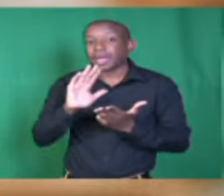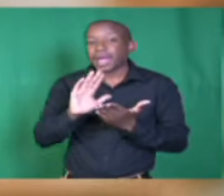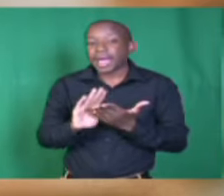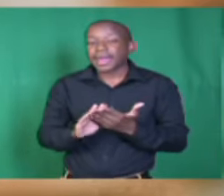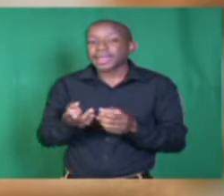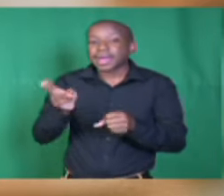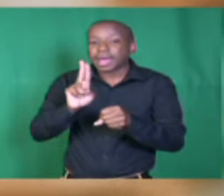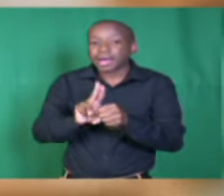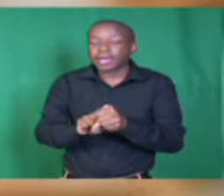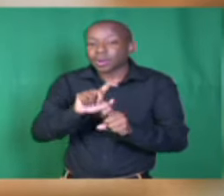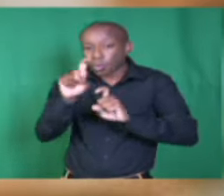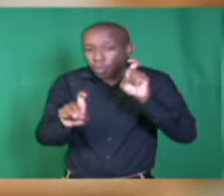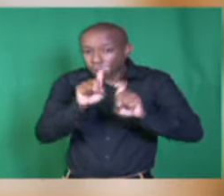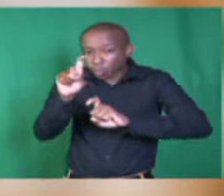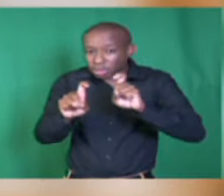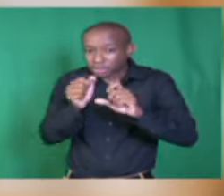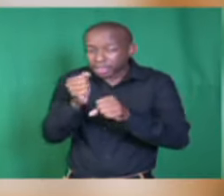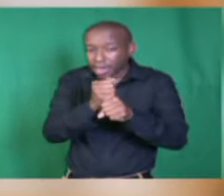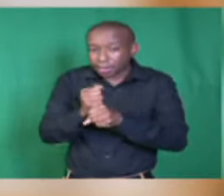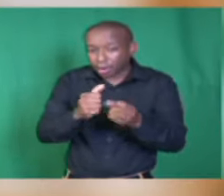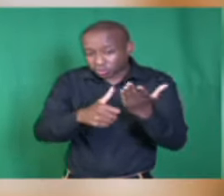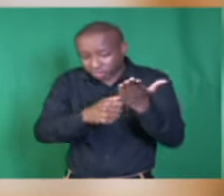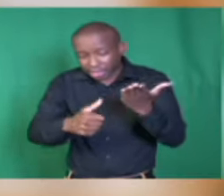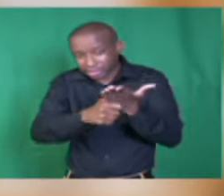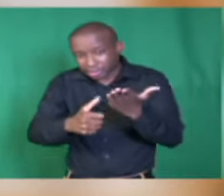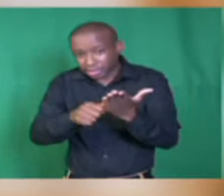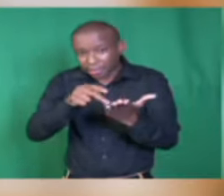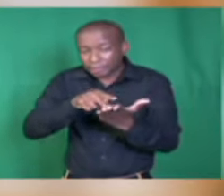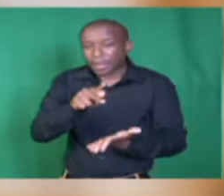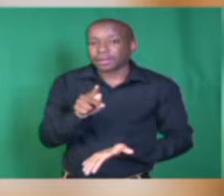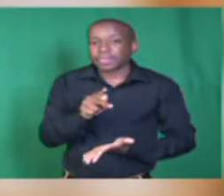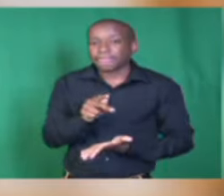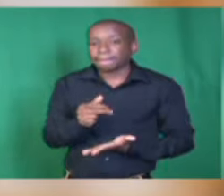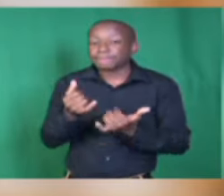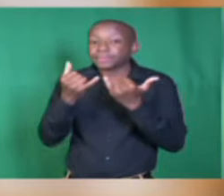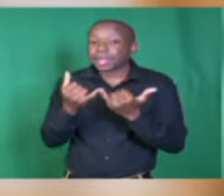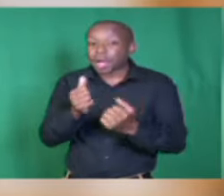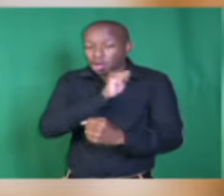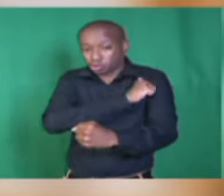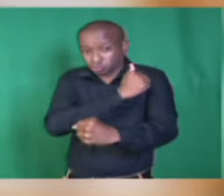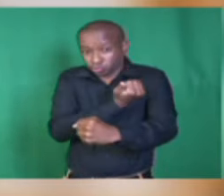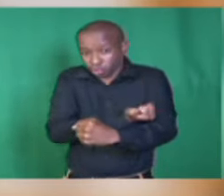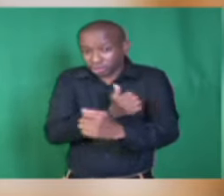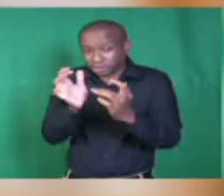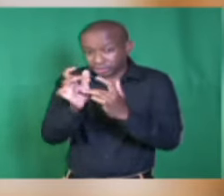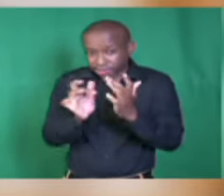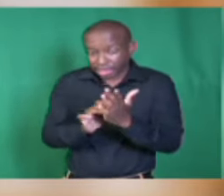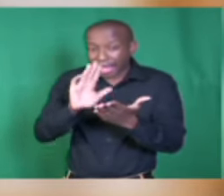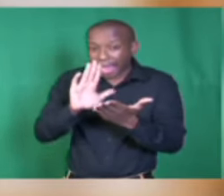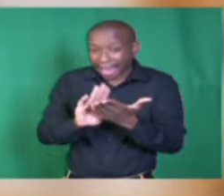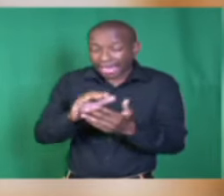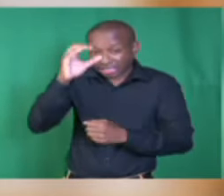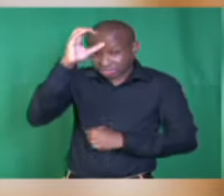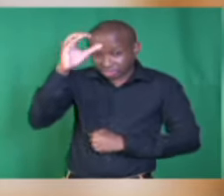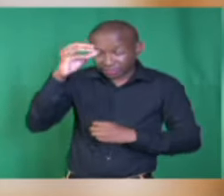also the question on paying taxes. Look at the question about the authority of Jesus. The chief